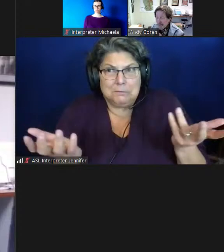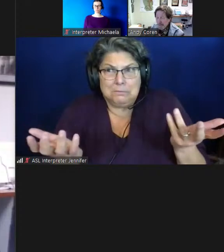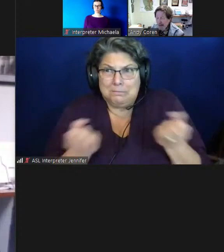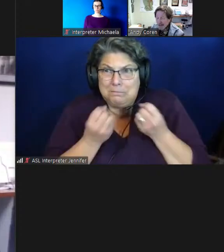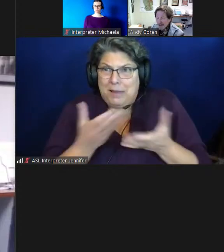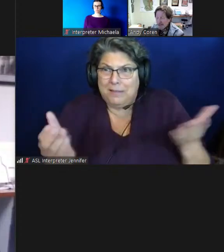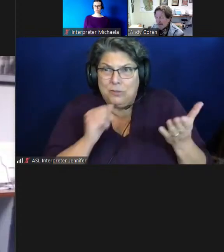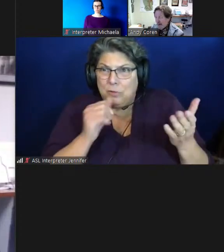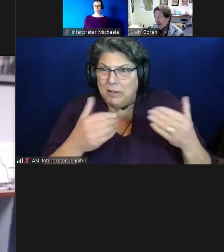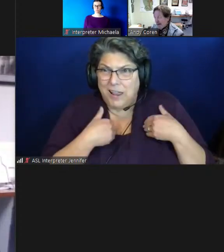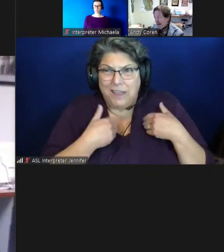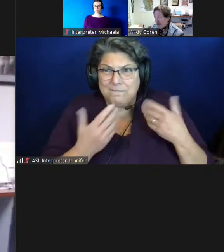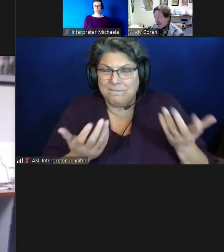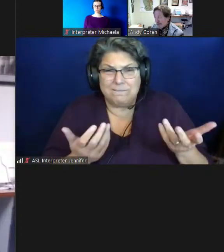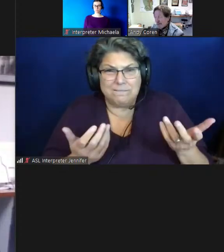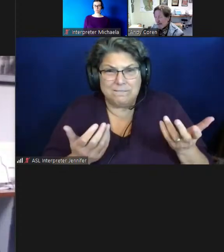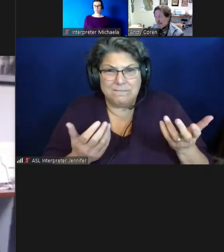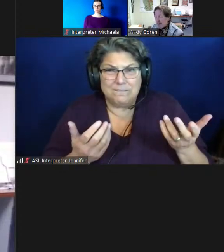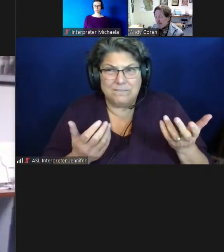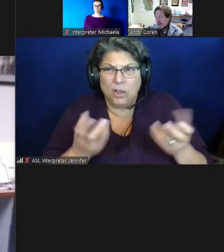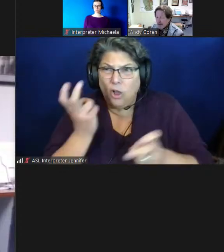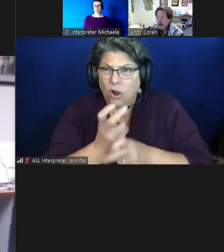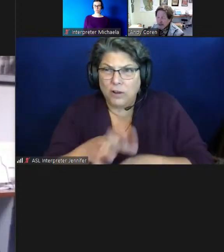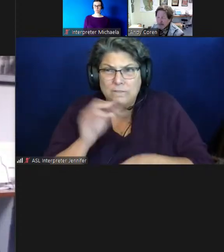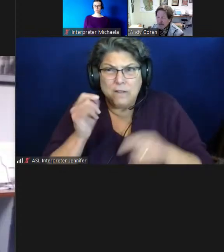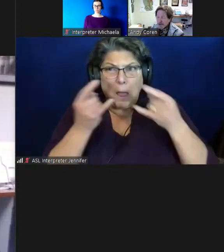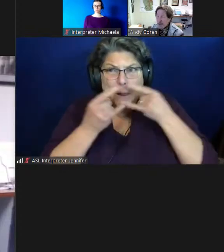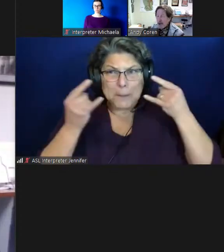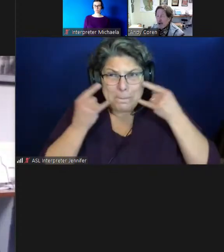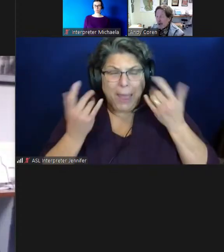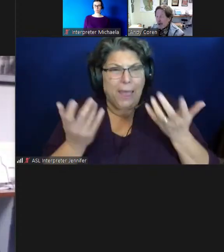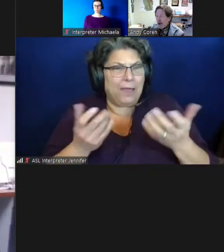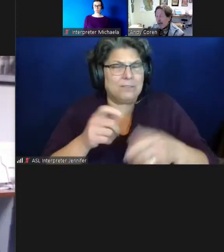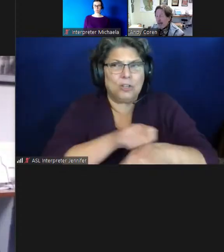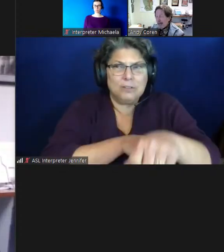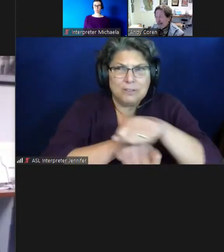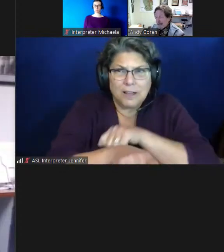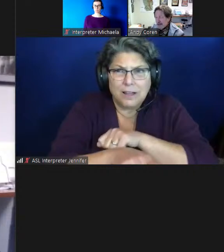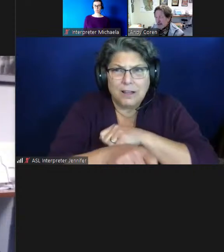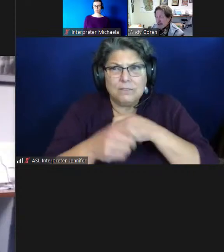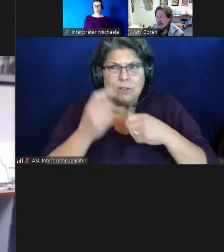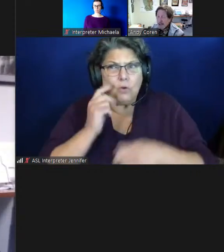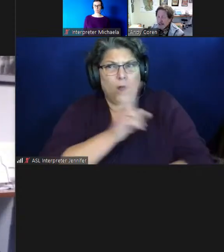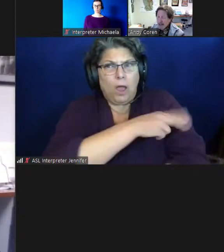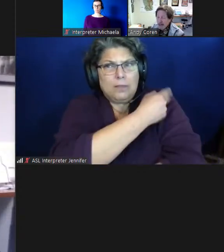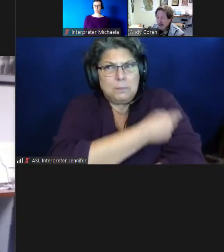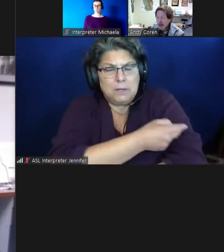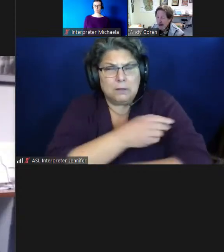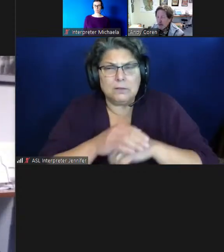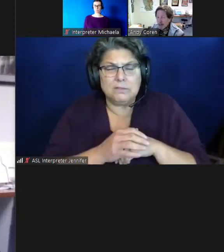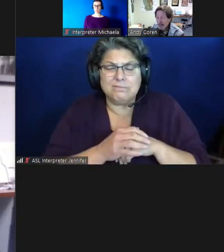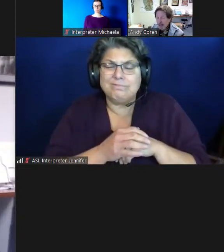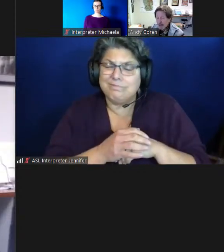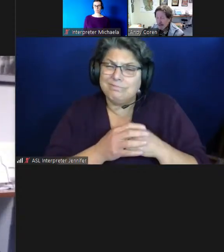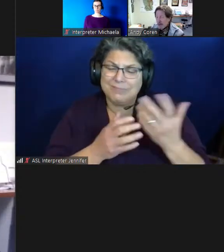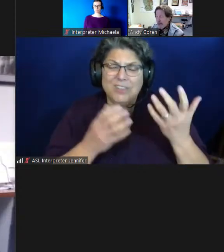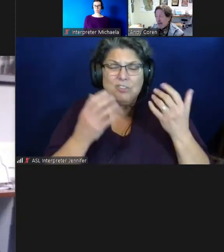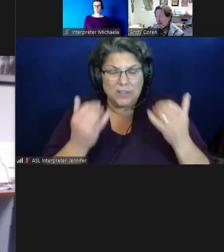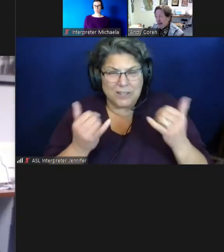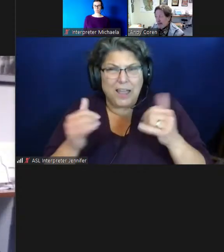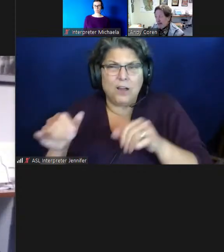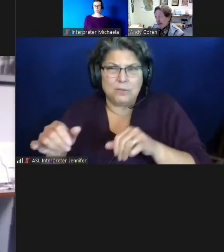There was even masks and personal protective equipment in our hospitals. We are in a situation like that now with